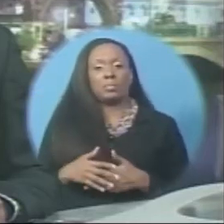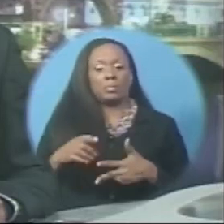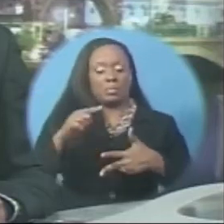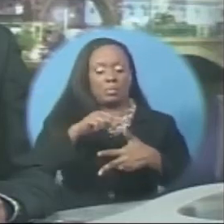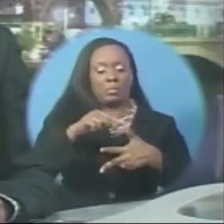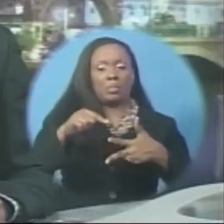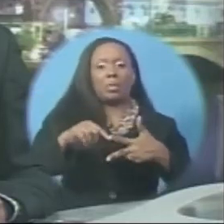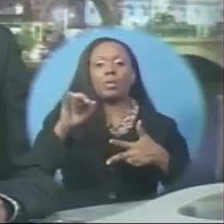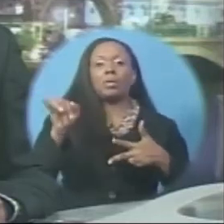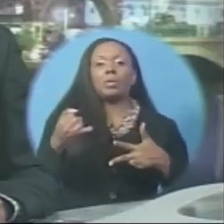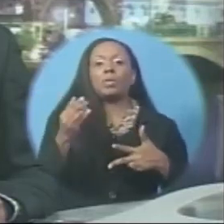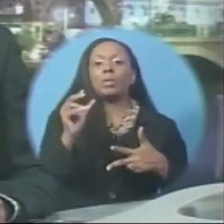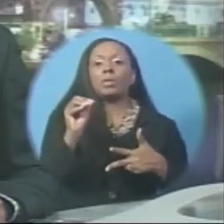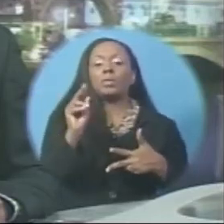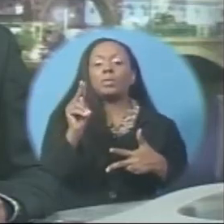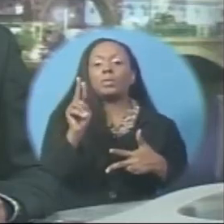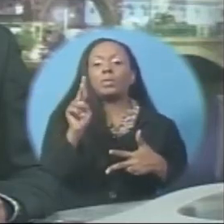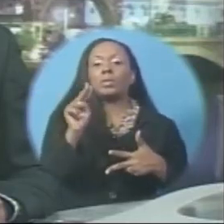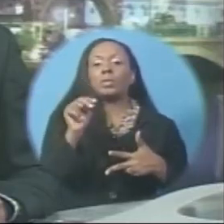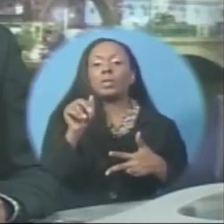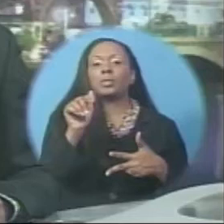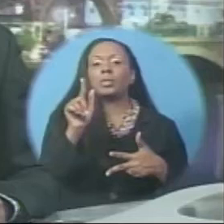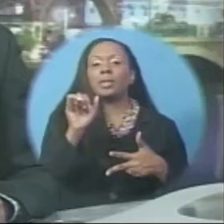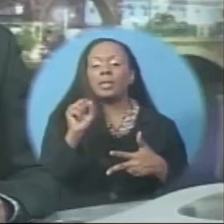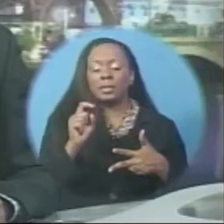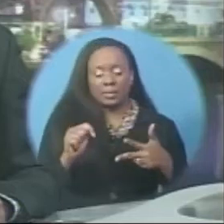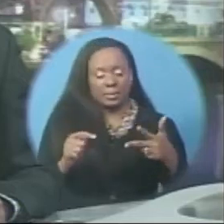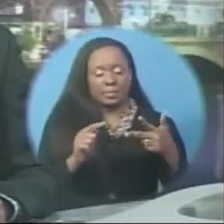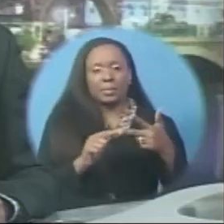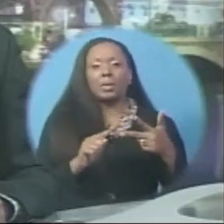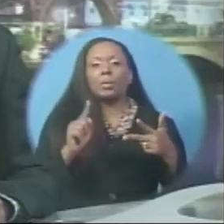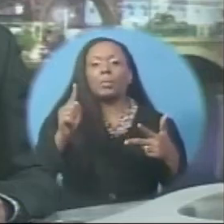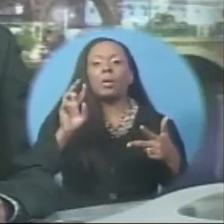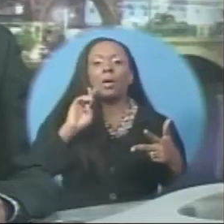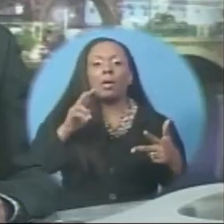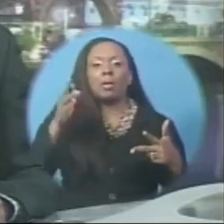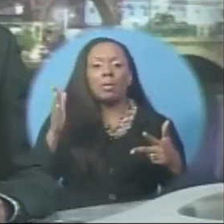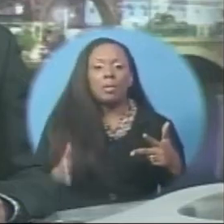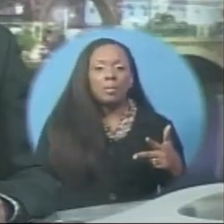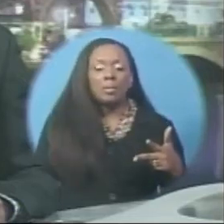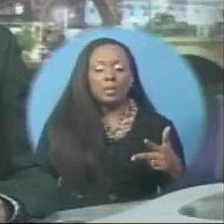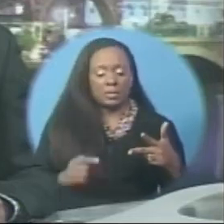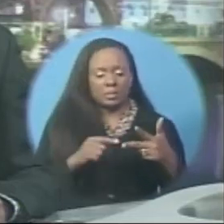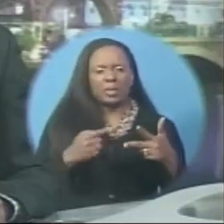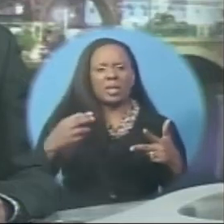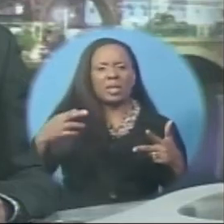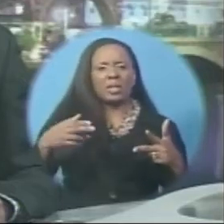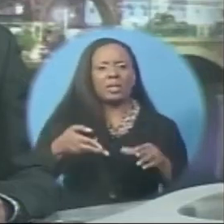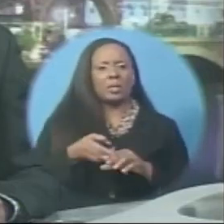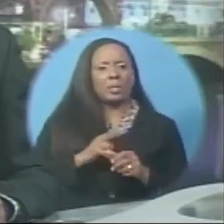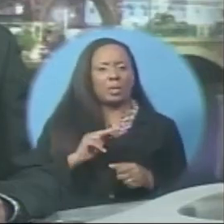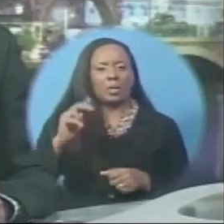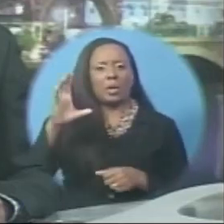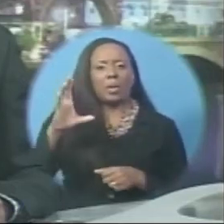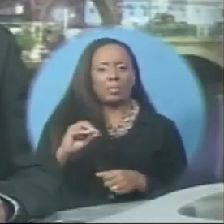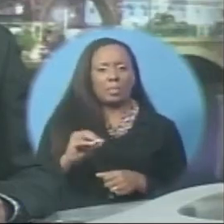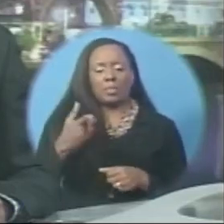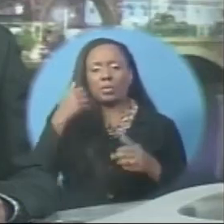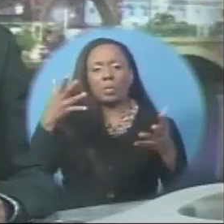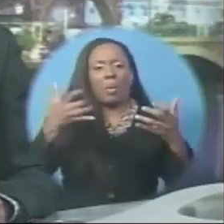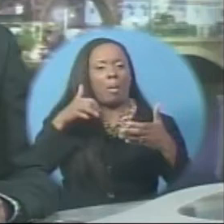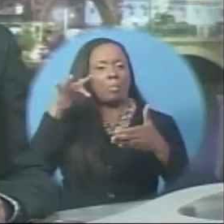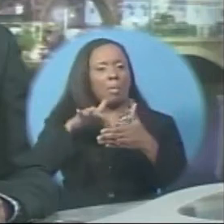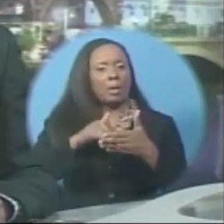combined 33 years with the company, are being joined in the suit by former reporter Tamisha Sobers, who resigned from the company to pursue a law